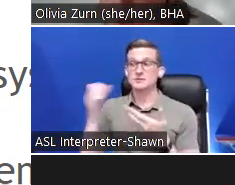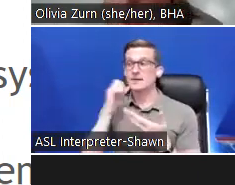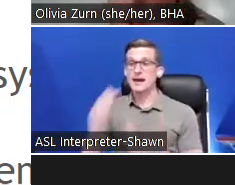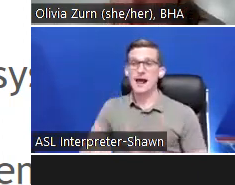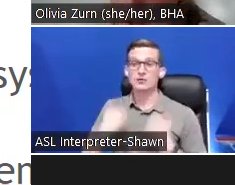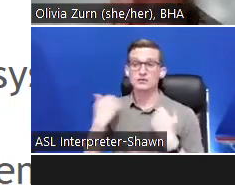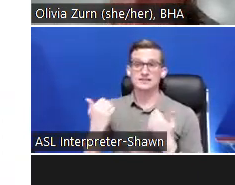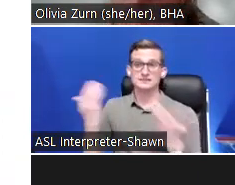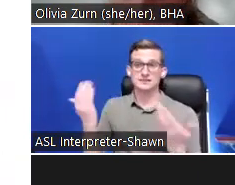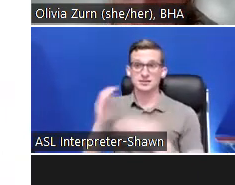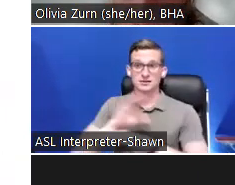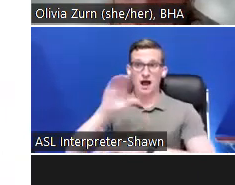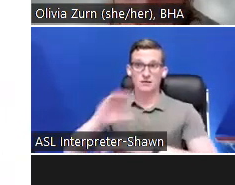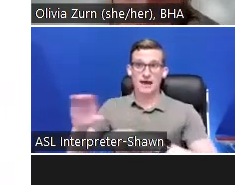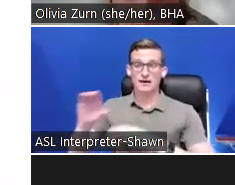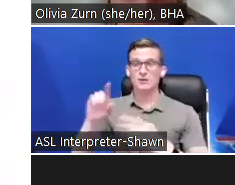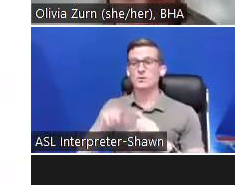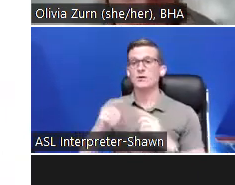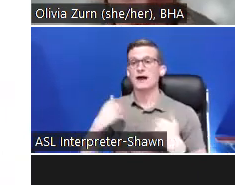immigration status.